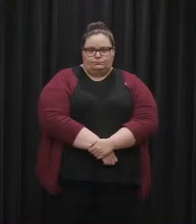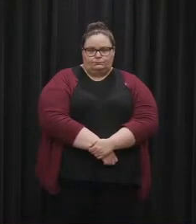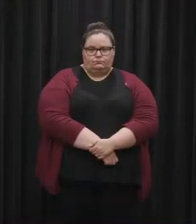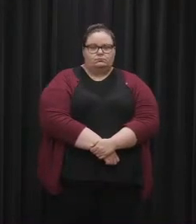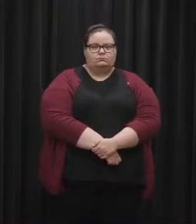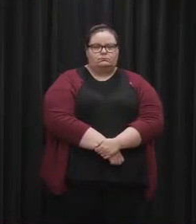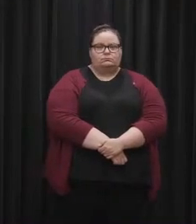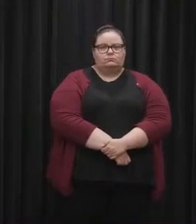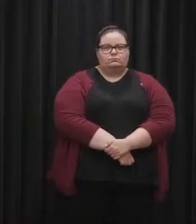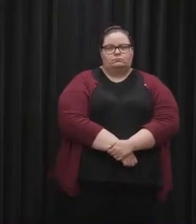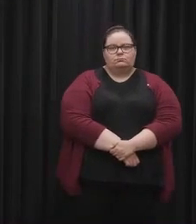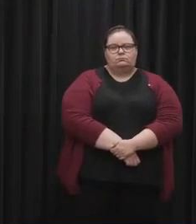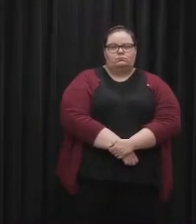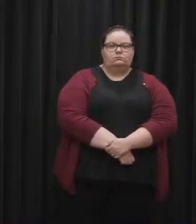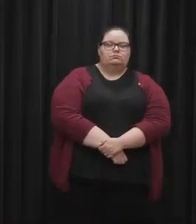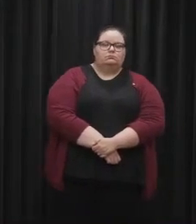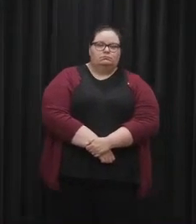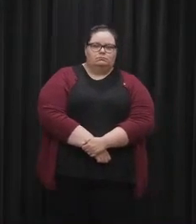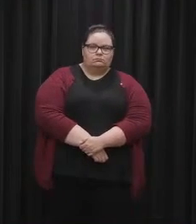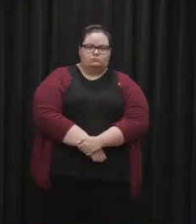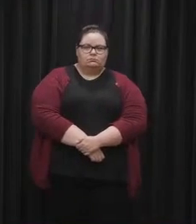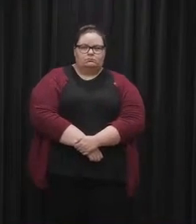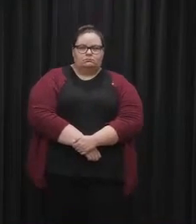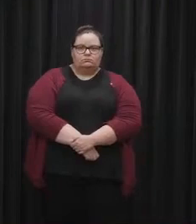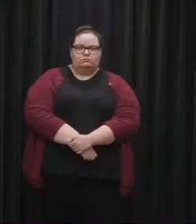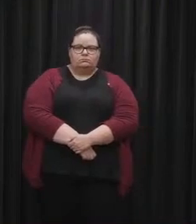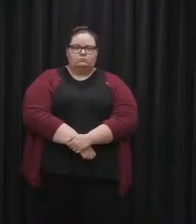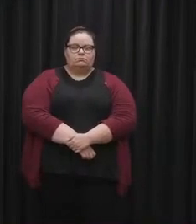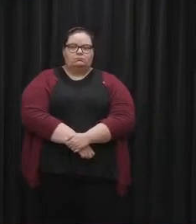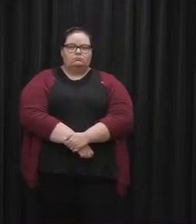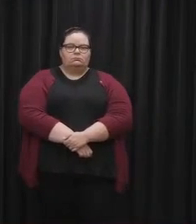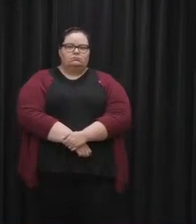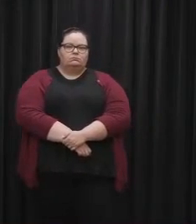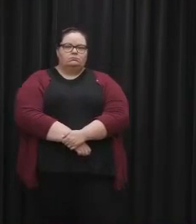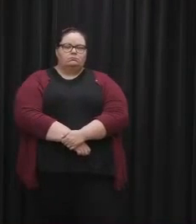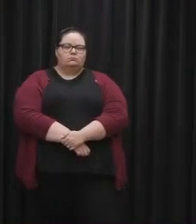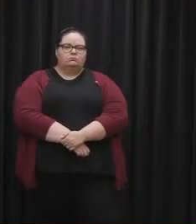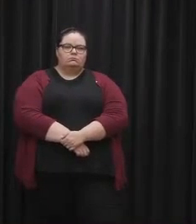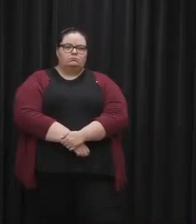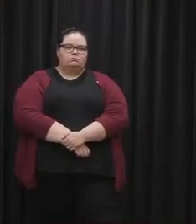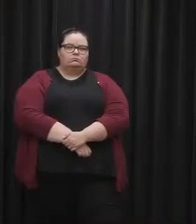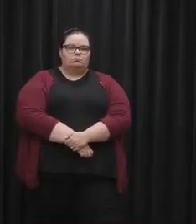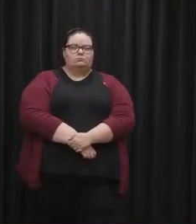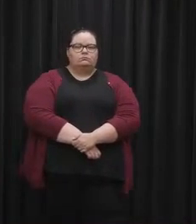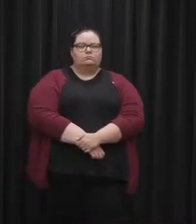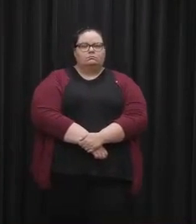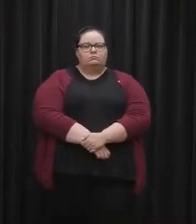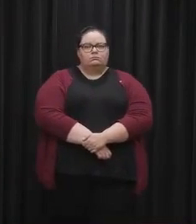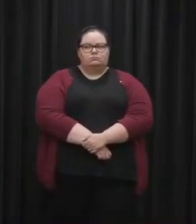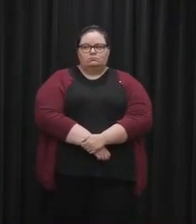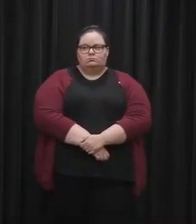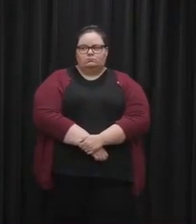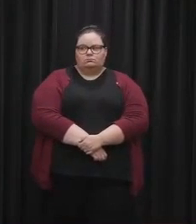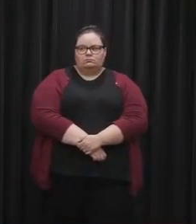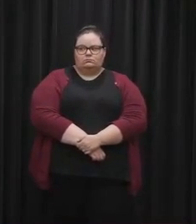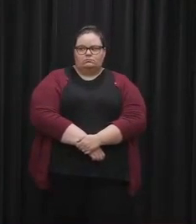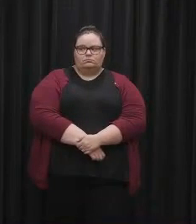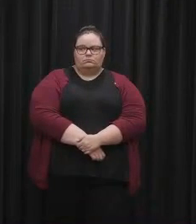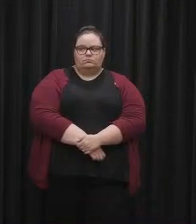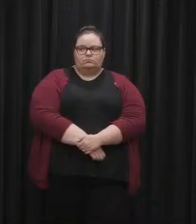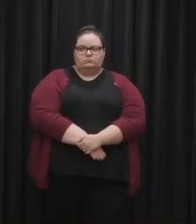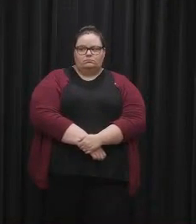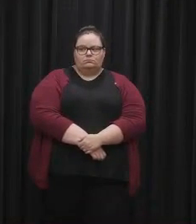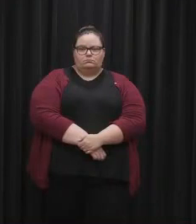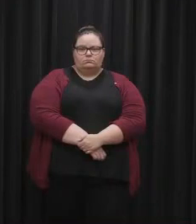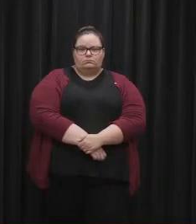2 weeks. By taking these quite simple precautions, you can contribute to